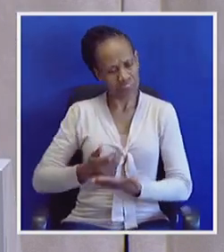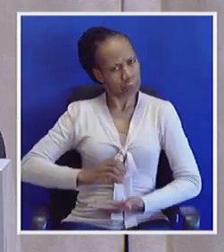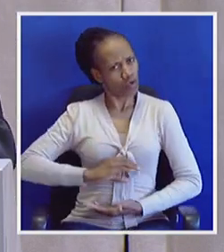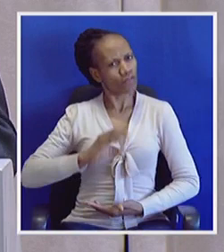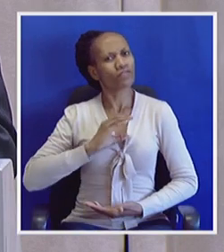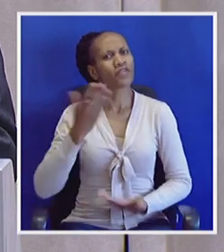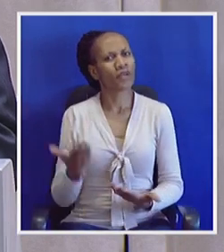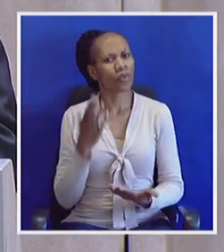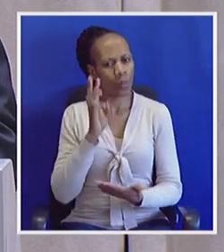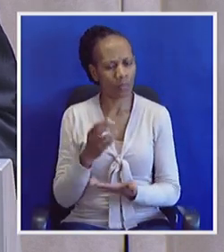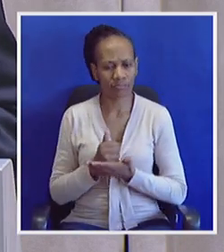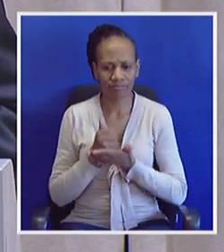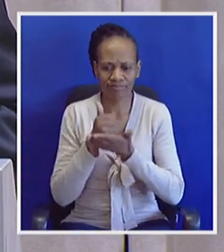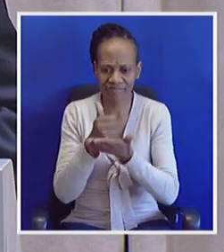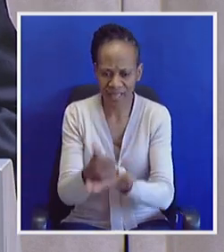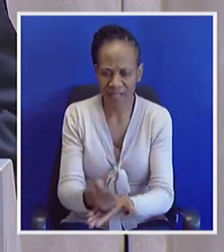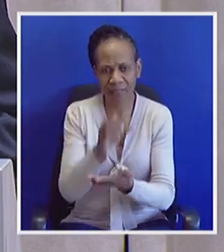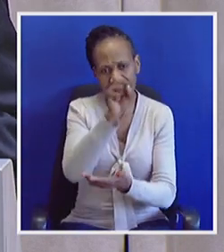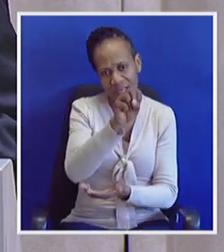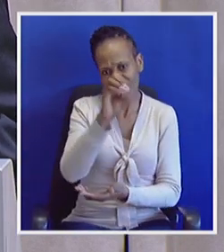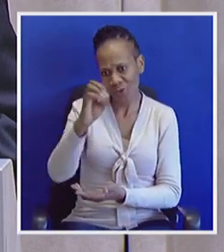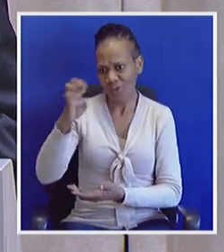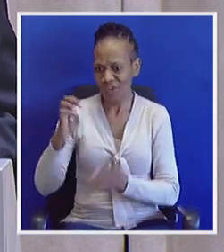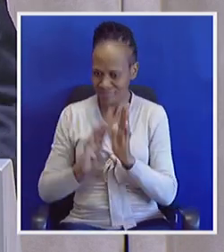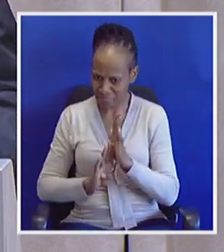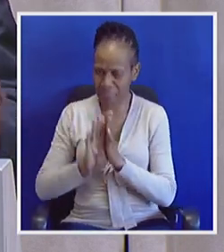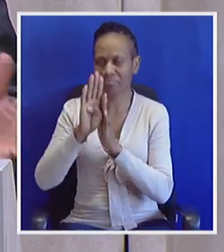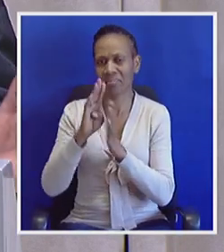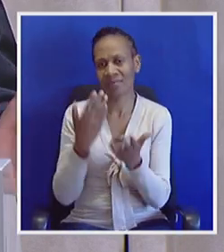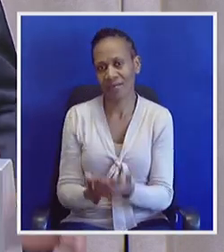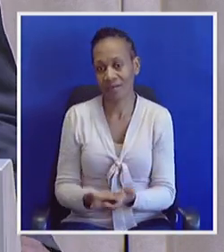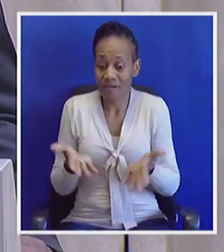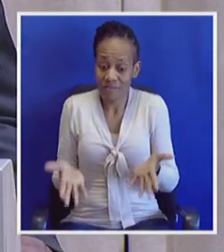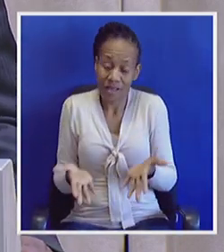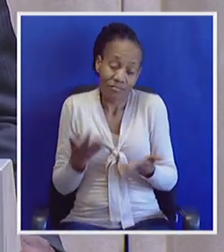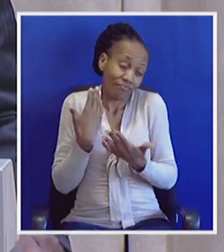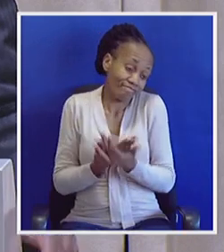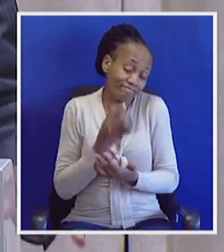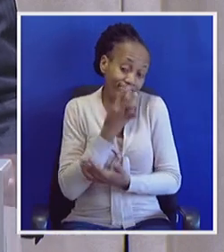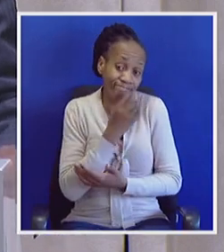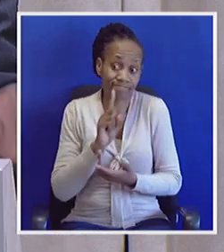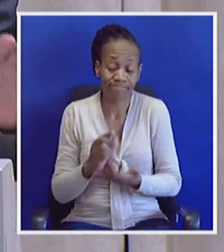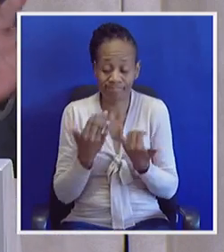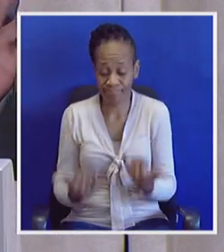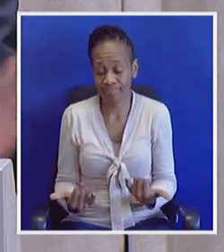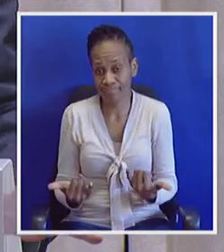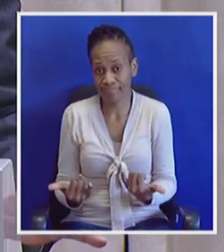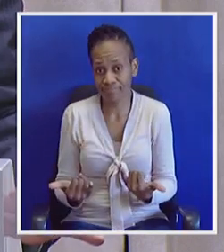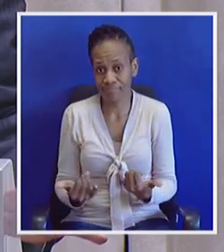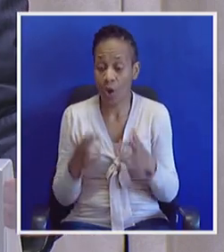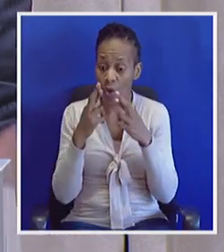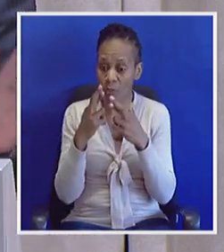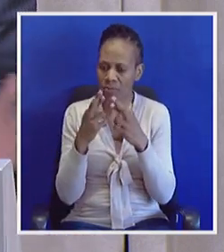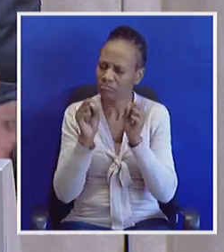to reposition all these state-owned enterprises. Now, all I can say to all of us is that let us not lose